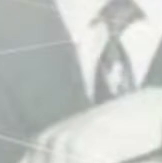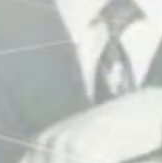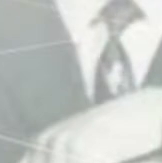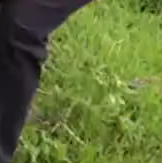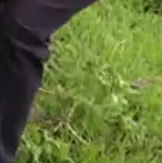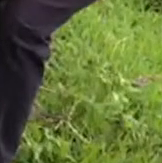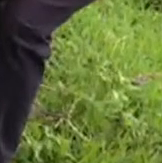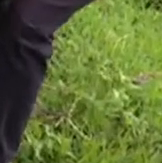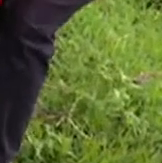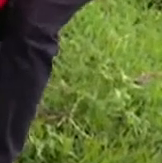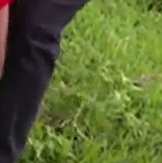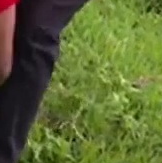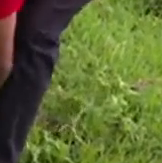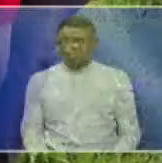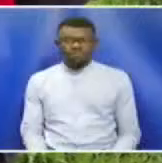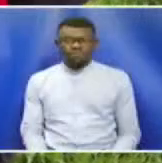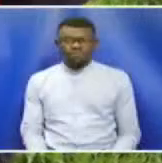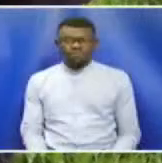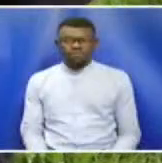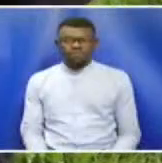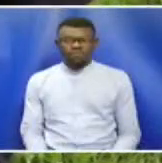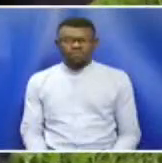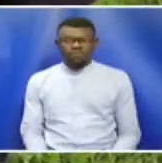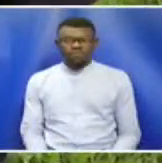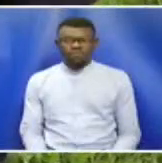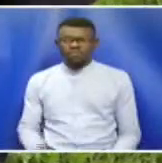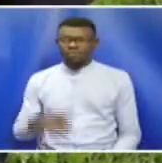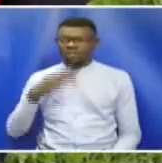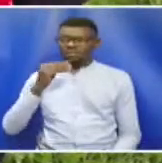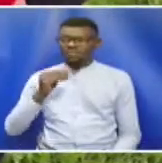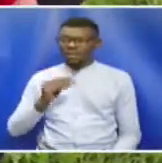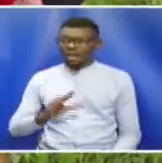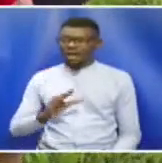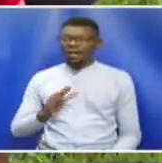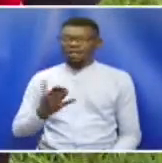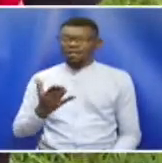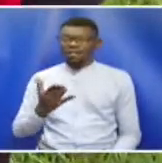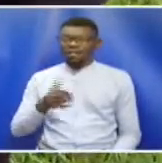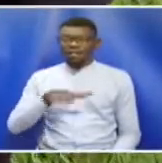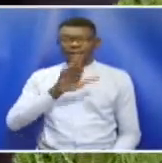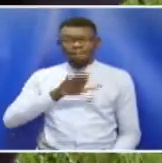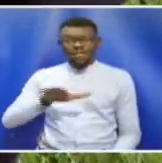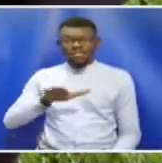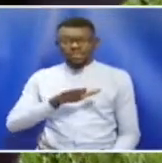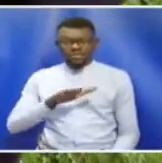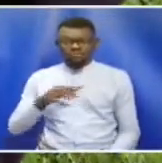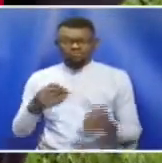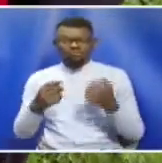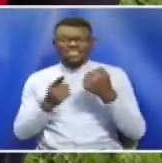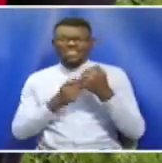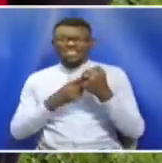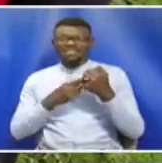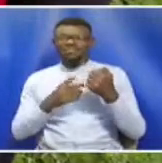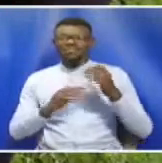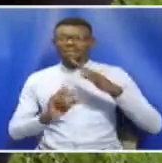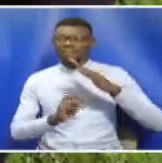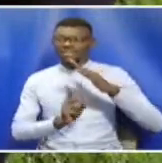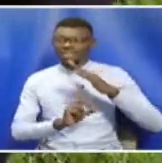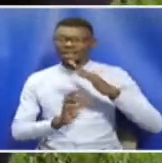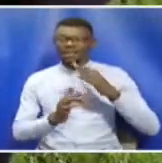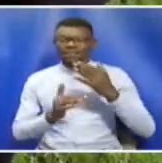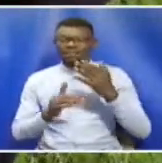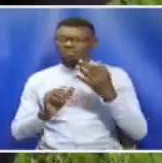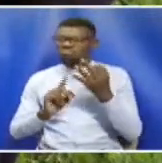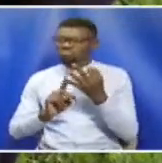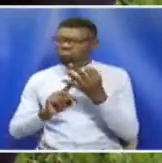a funeral that was attended by National Assembly Speaker Fred Matty, six cabinet ministers, and a section